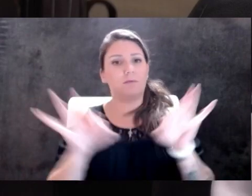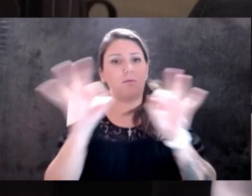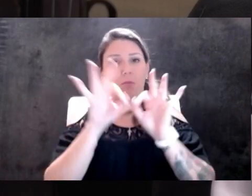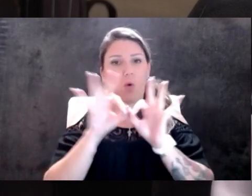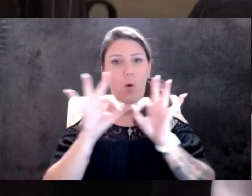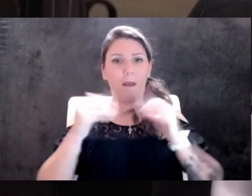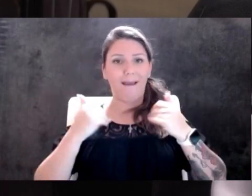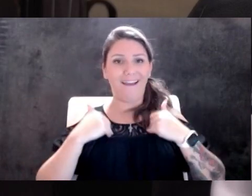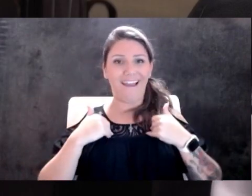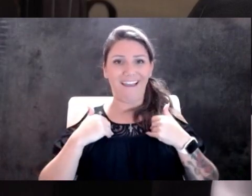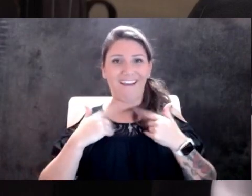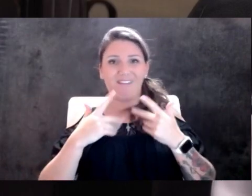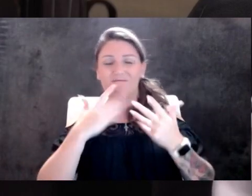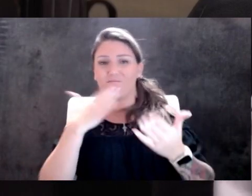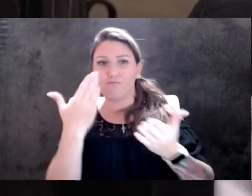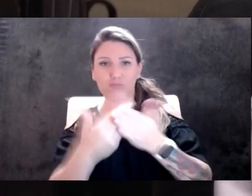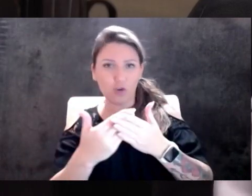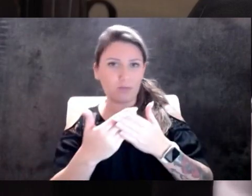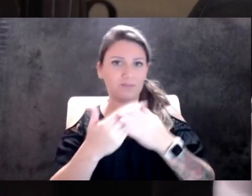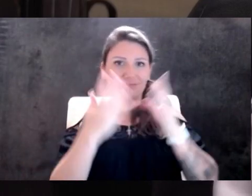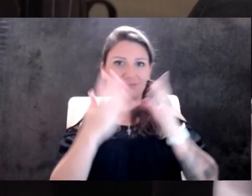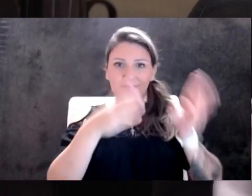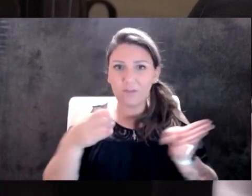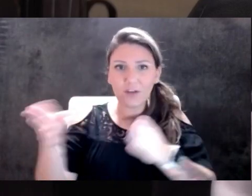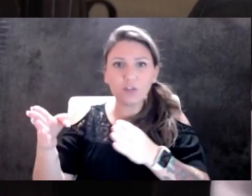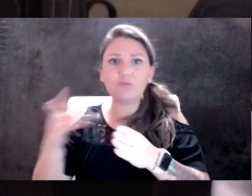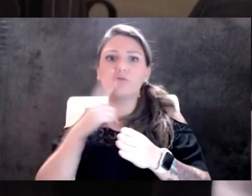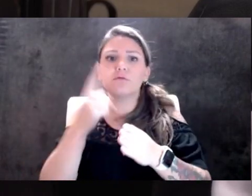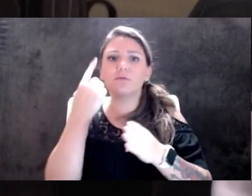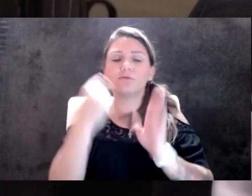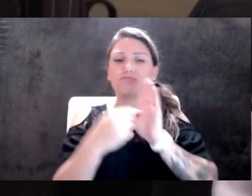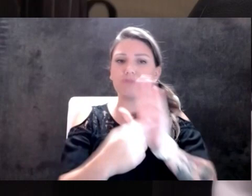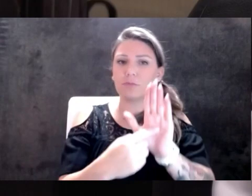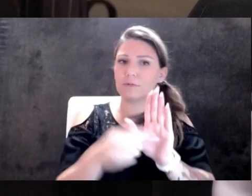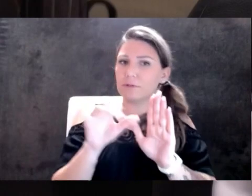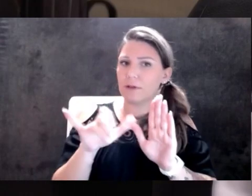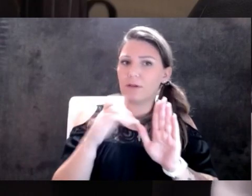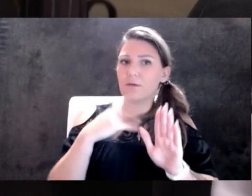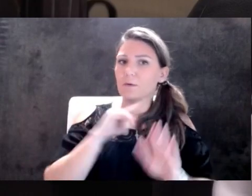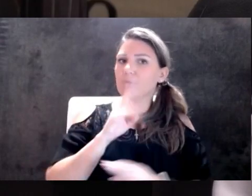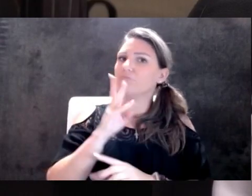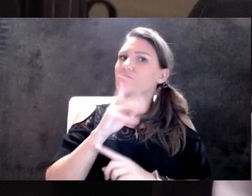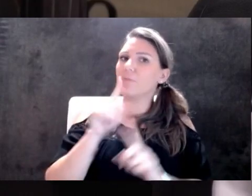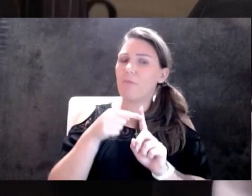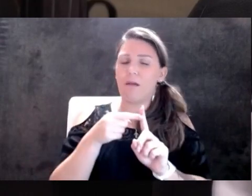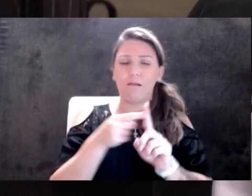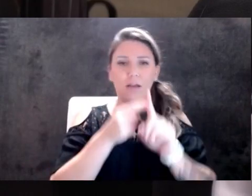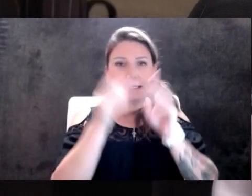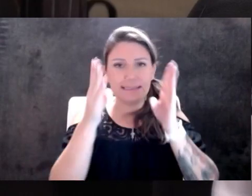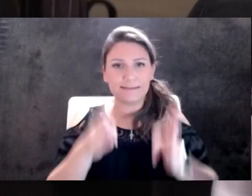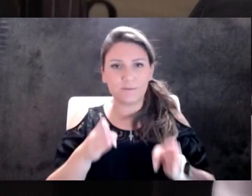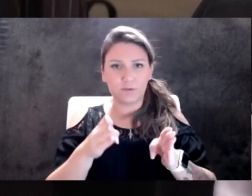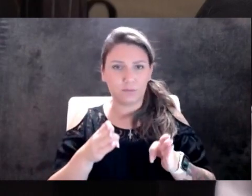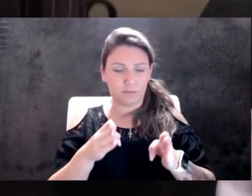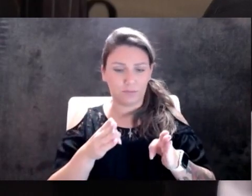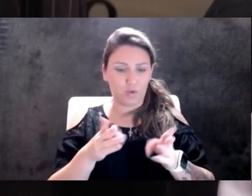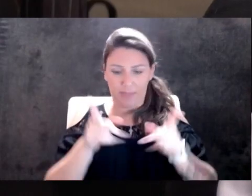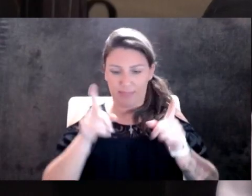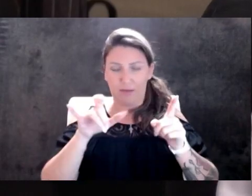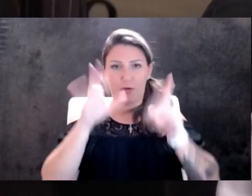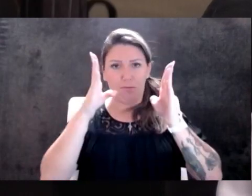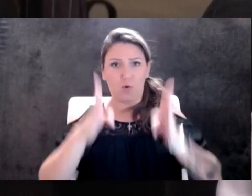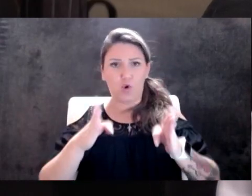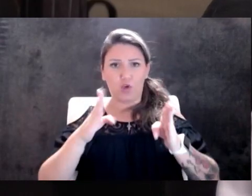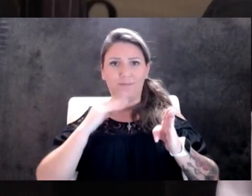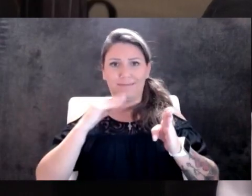adequate representation of those individuals, because as we just talked about, an individual person's genetic background, the tumor's